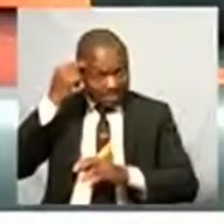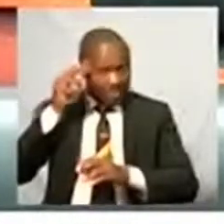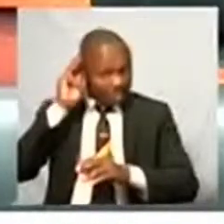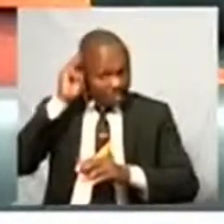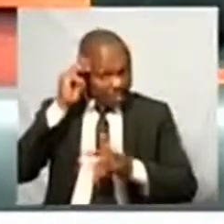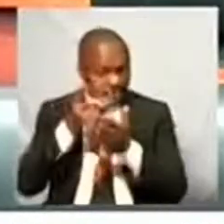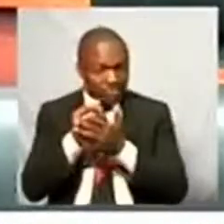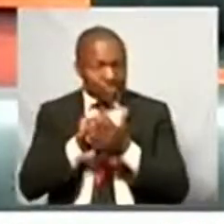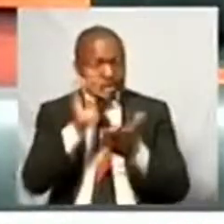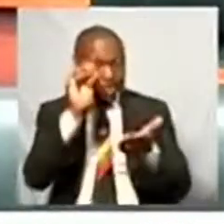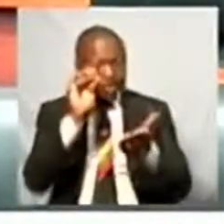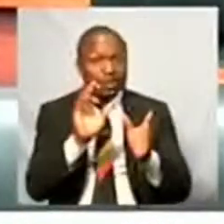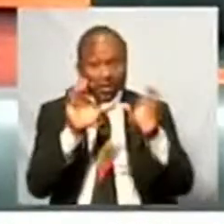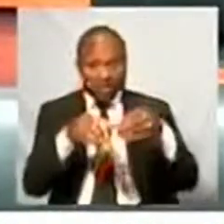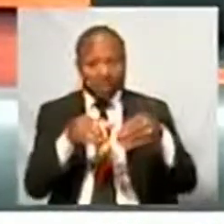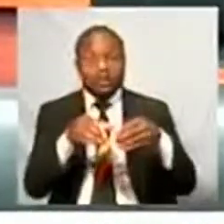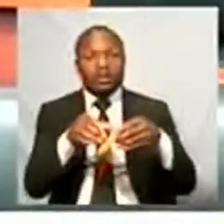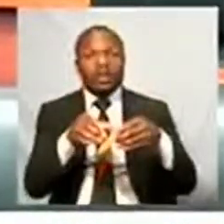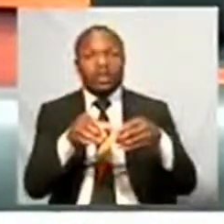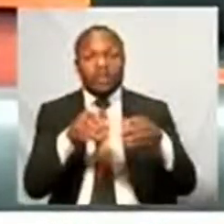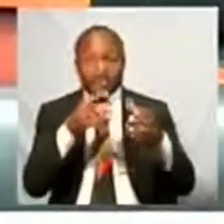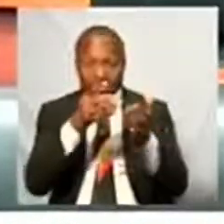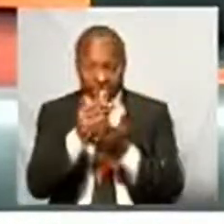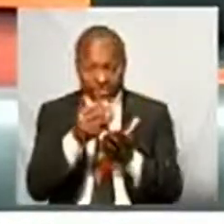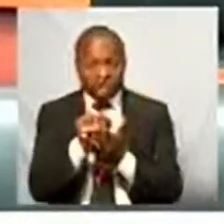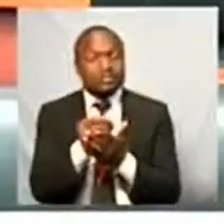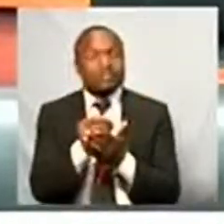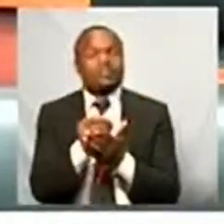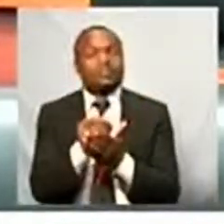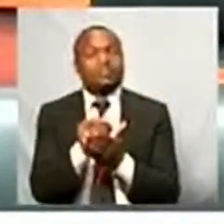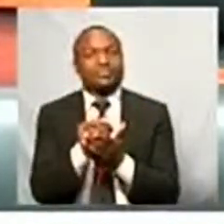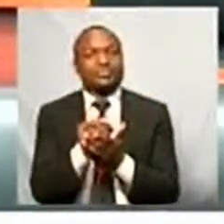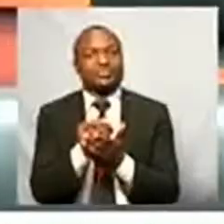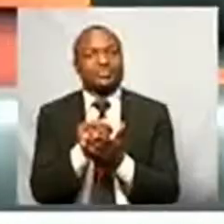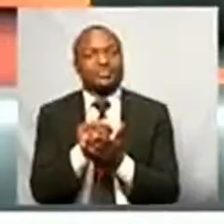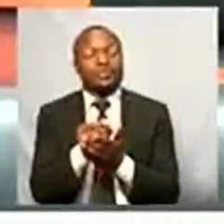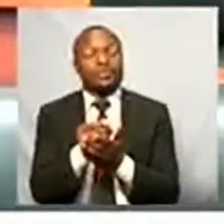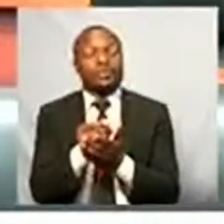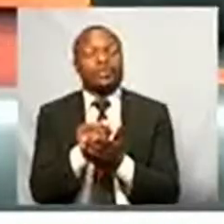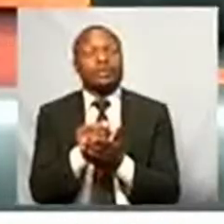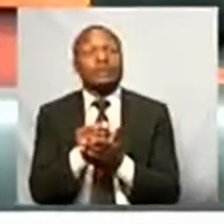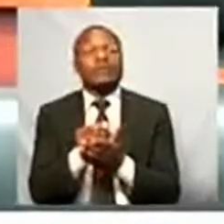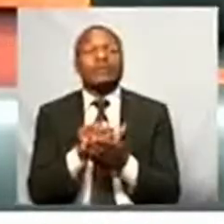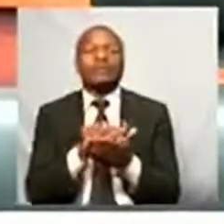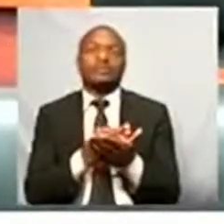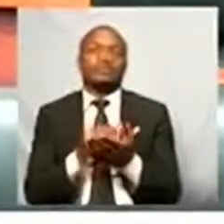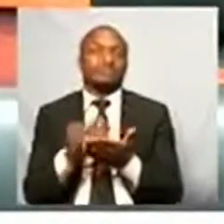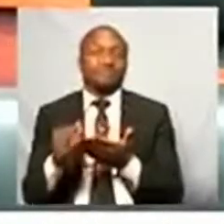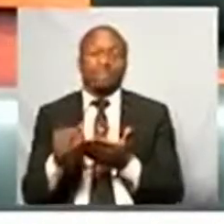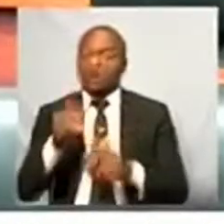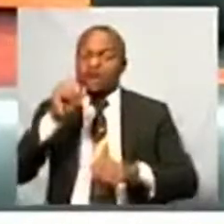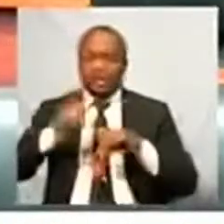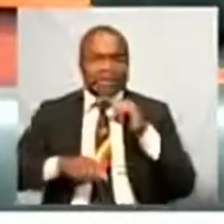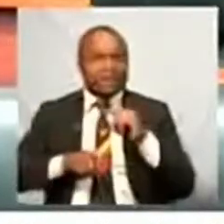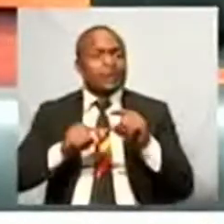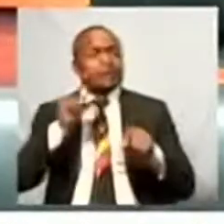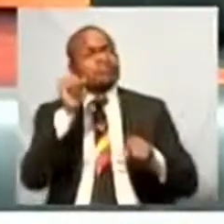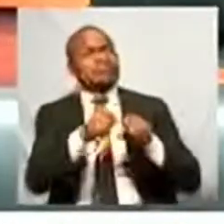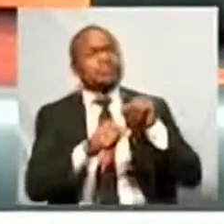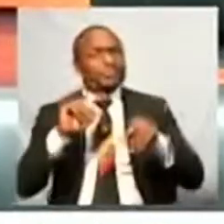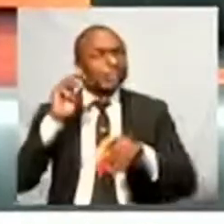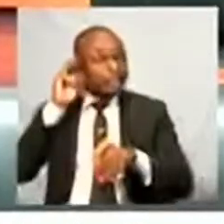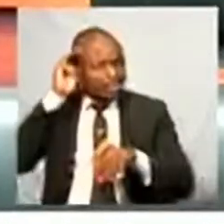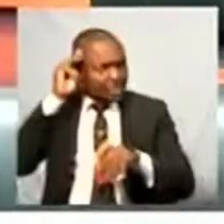committee is put up, they ask the Treasury is actually dragging its feet. Madam Speaker, we cannot blame the